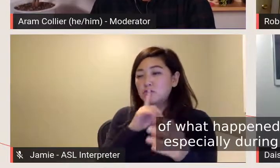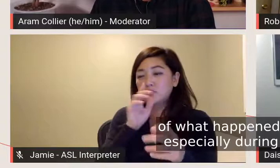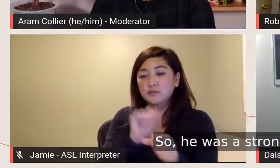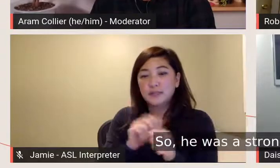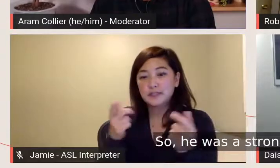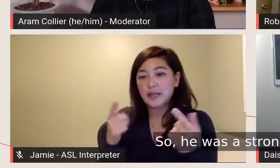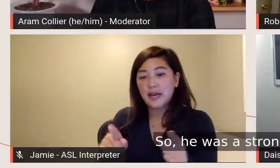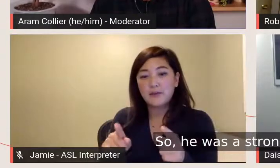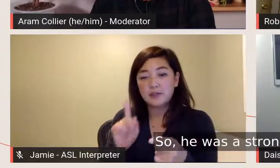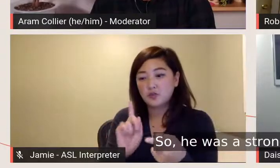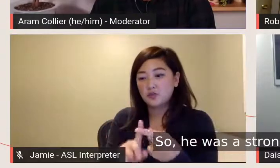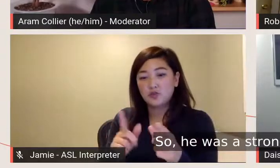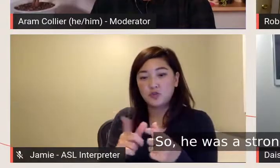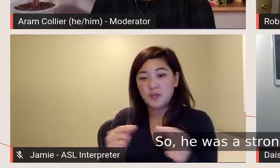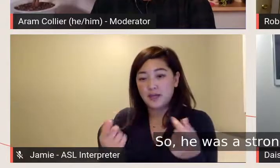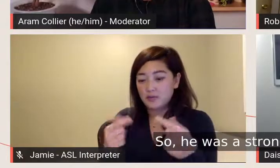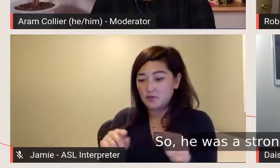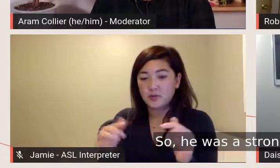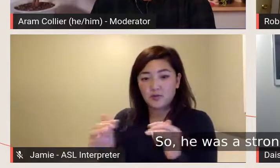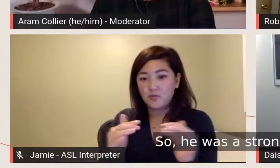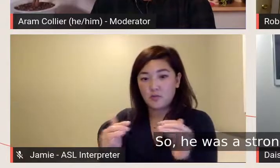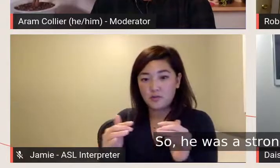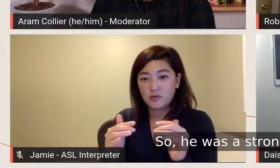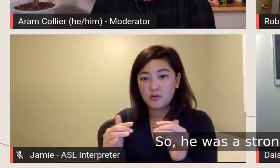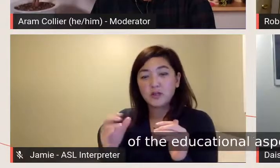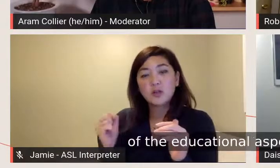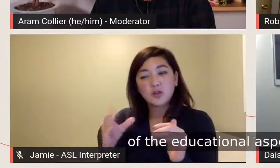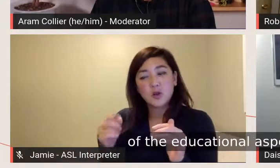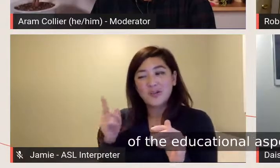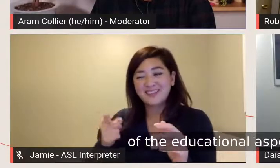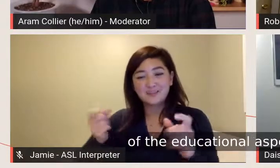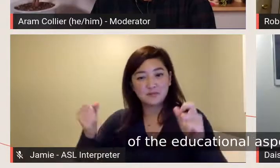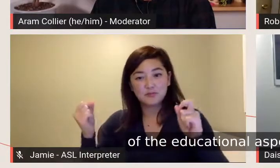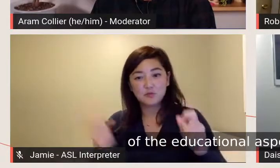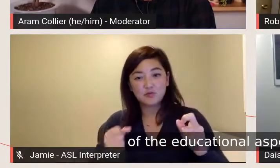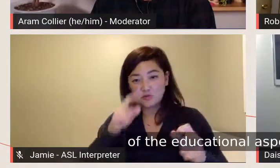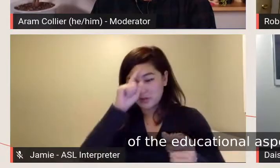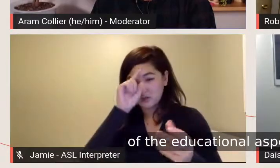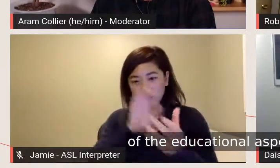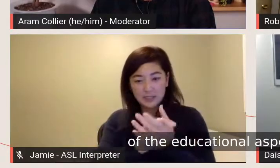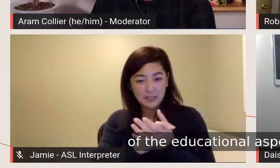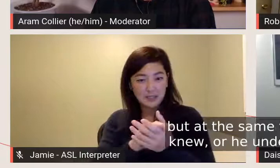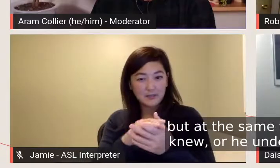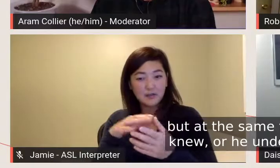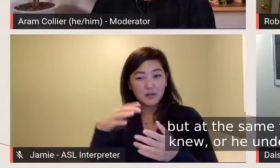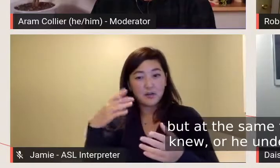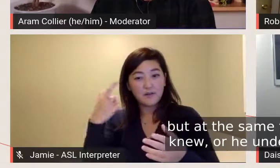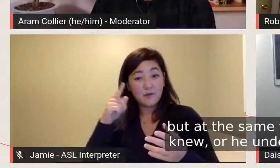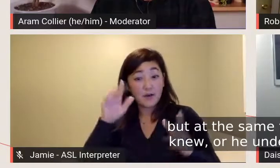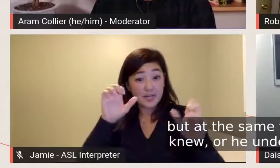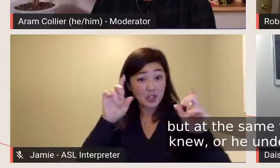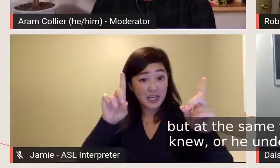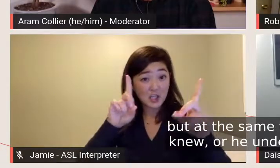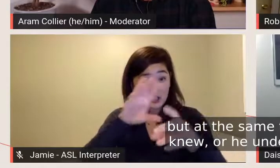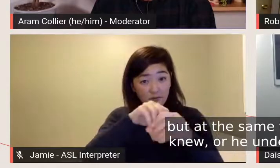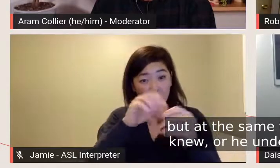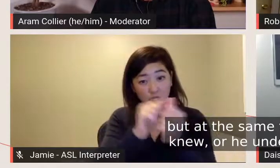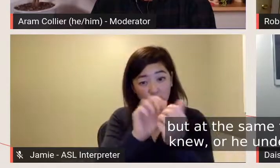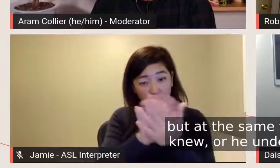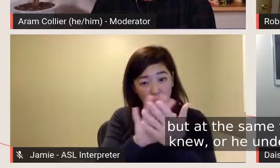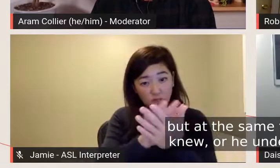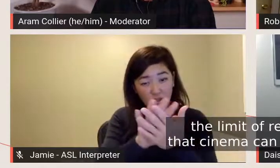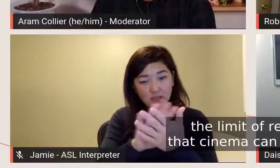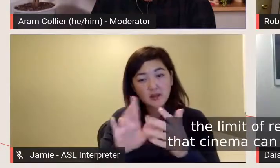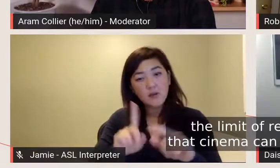the war. So, he was a strong believer of the educational aspect of cinema, but at the same time, he knew or